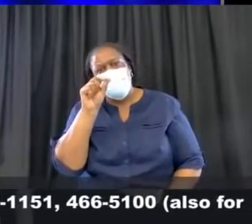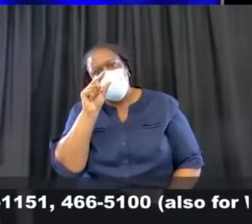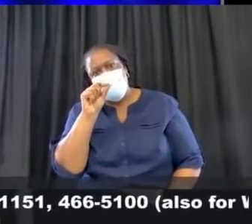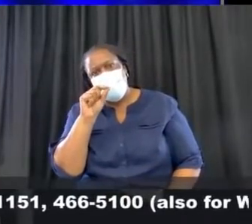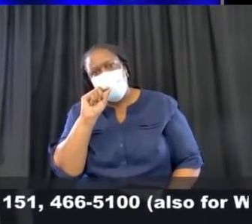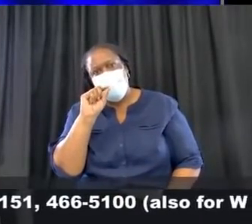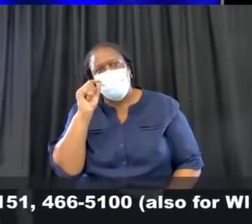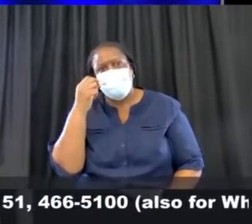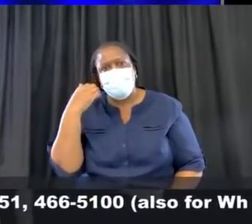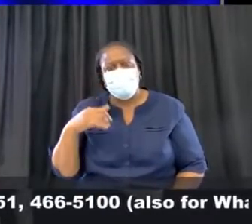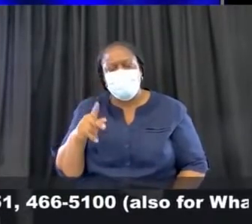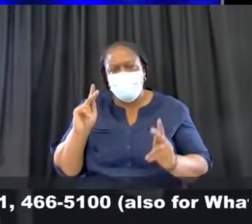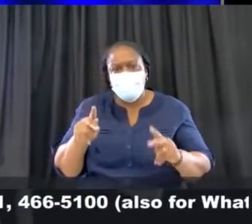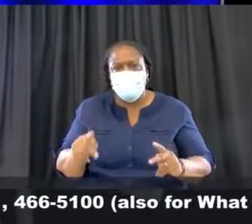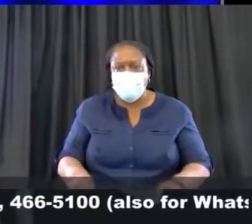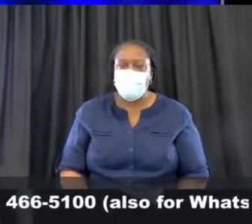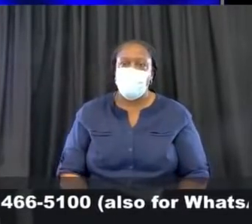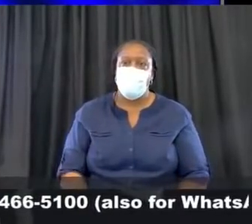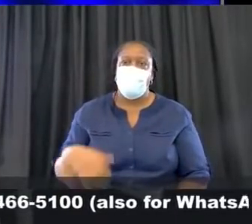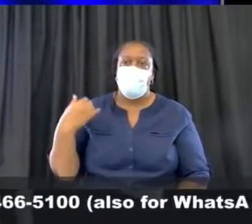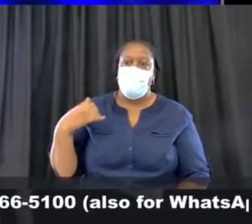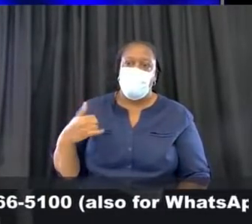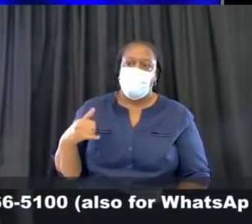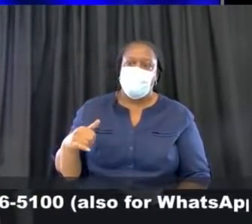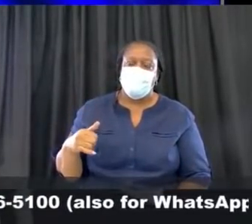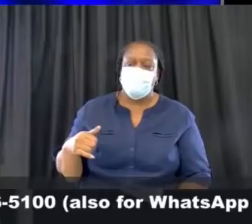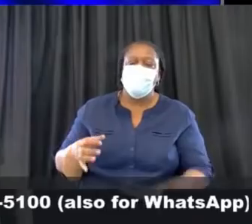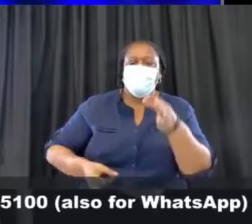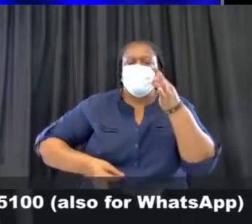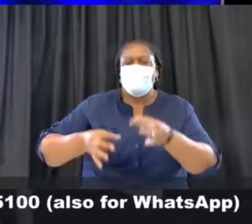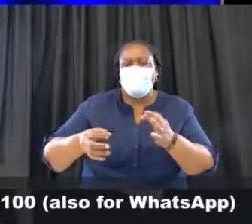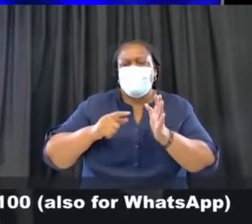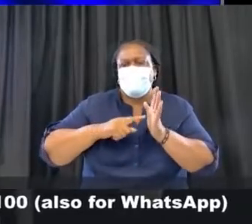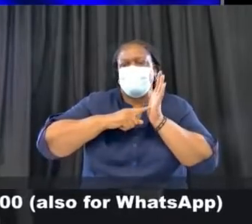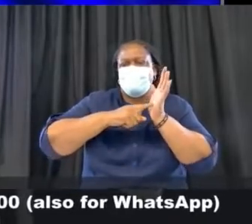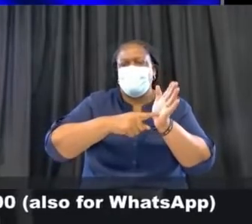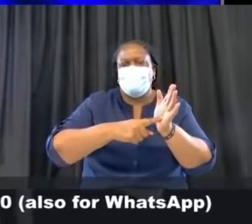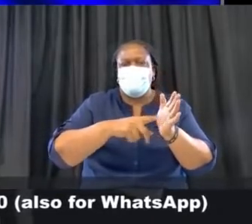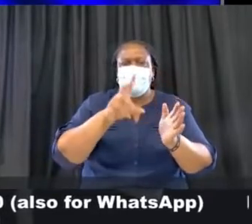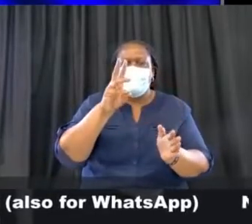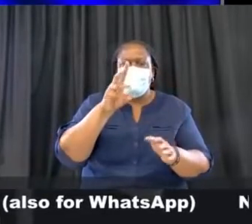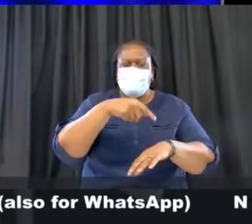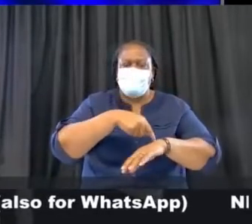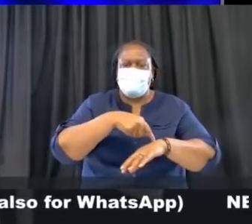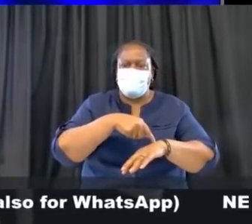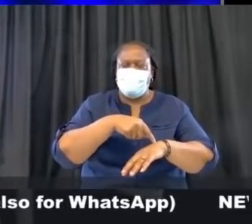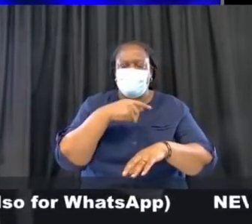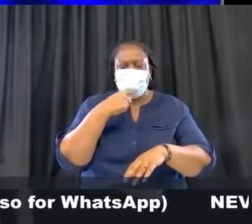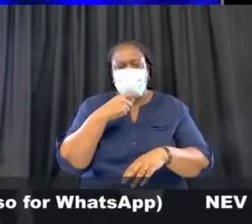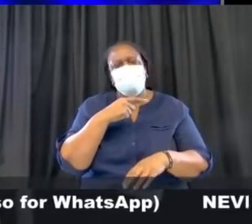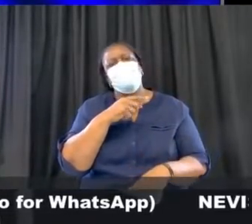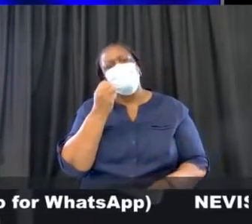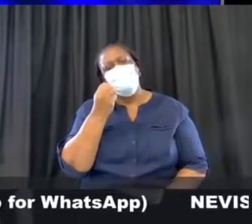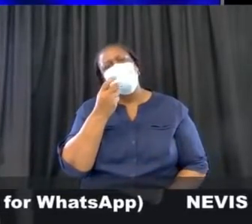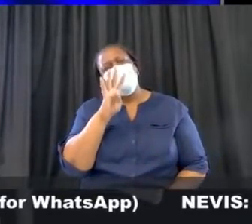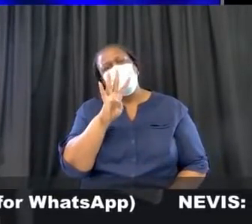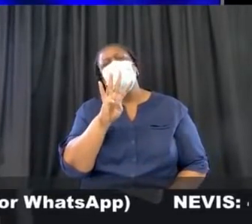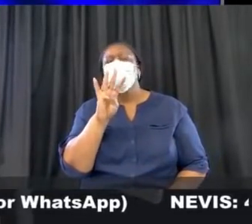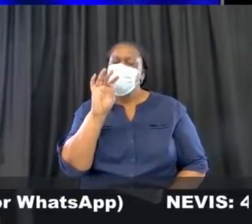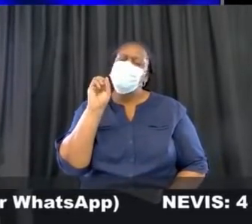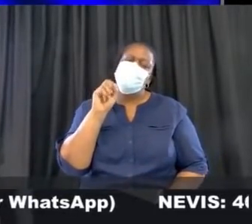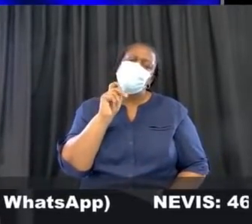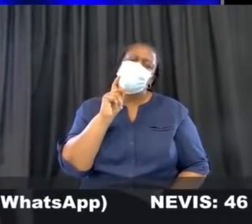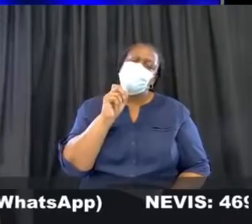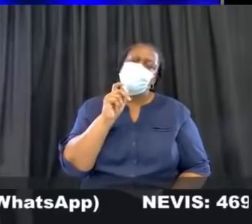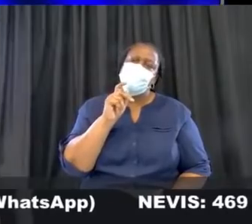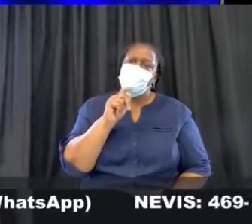were to put out that information at 6 o'clock, it will misrepresent what the real situation is.